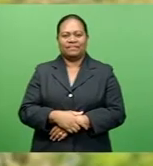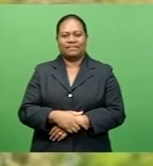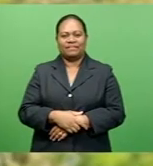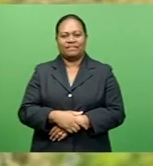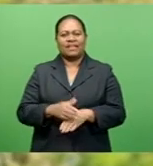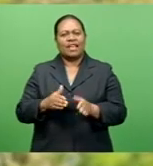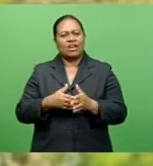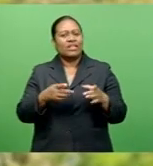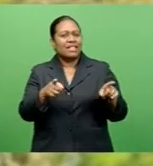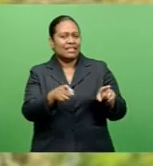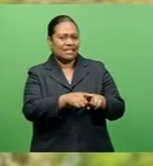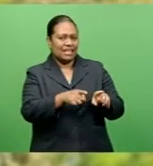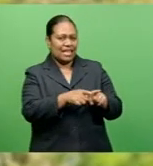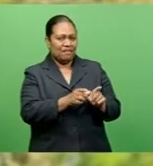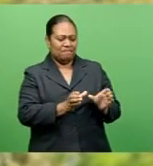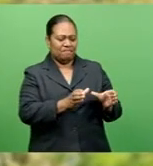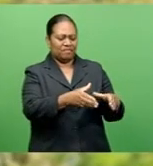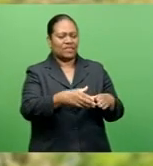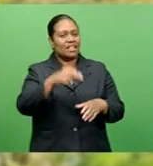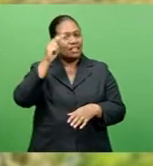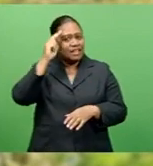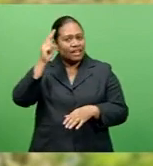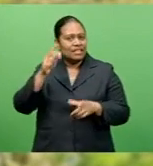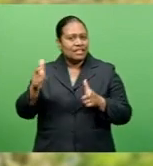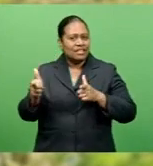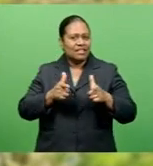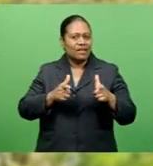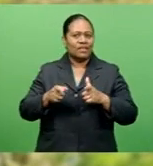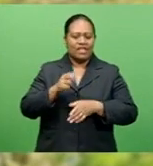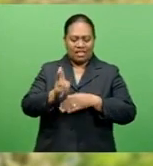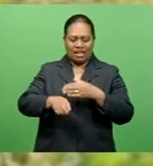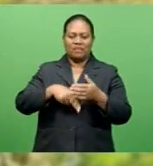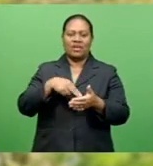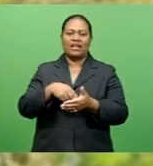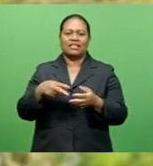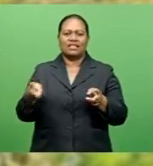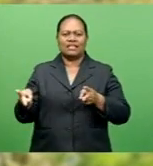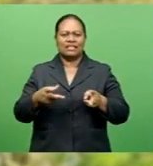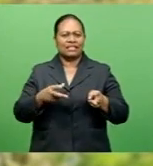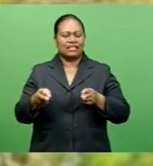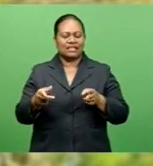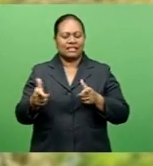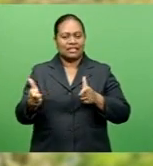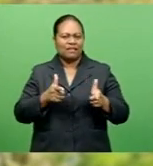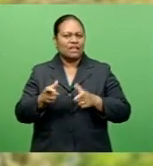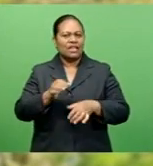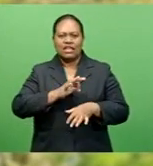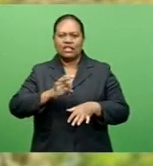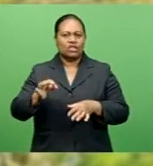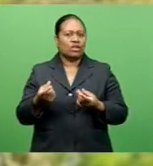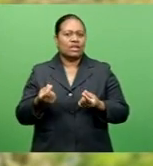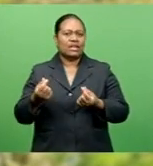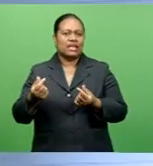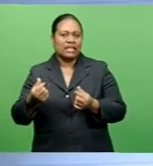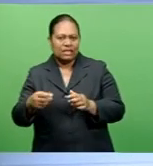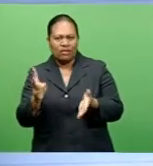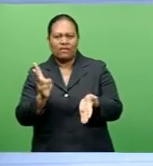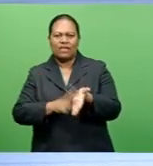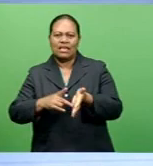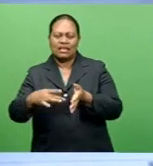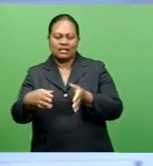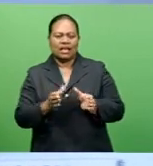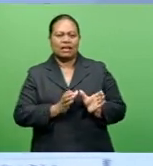Being in the same pool as the National Sevens team in the Mobile Uprising Sevens is not a deterrent for Vayasana providers.